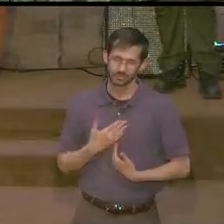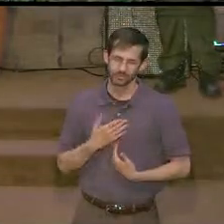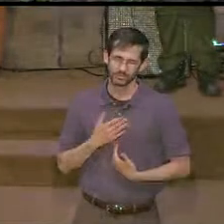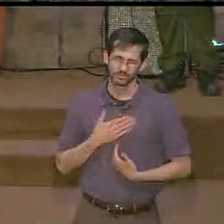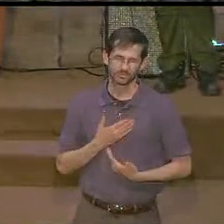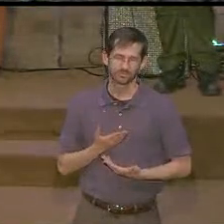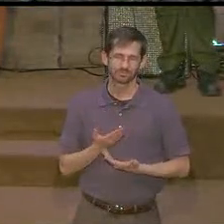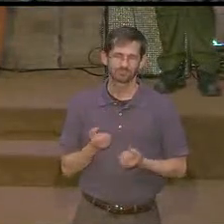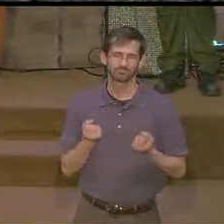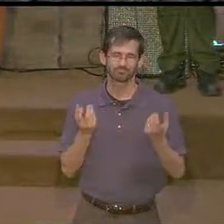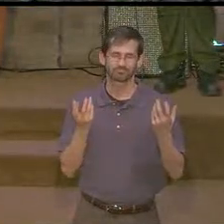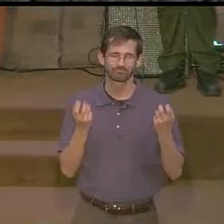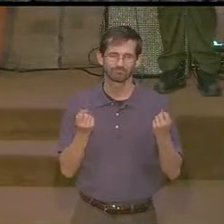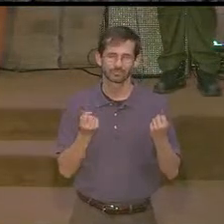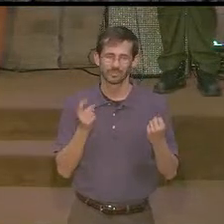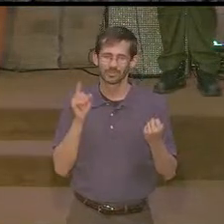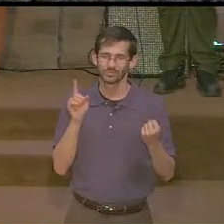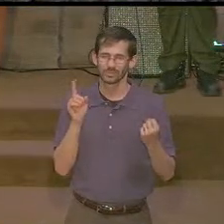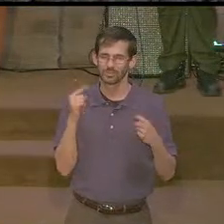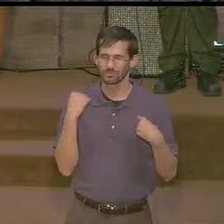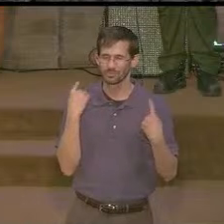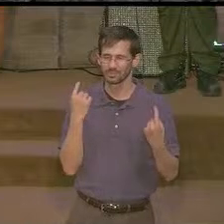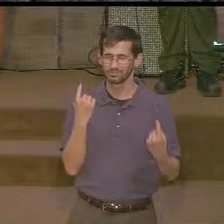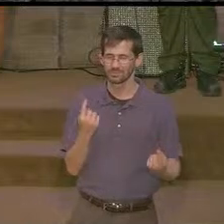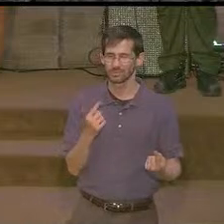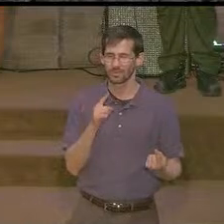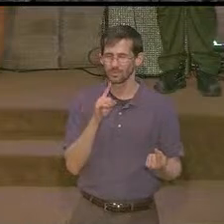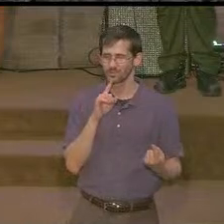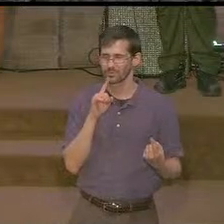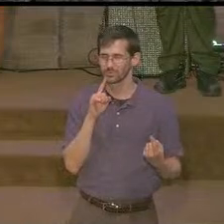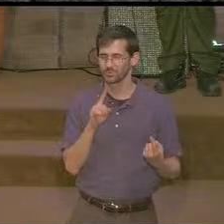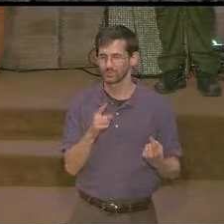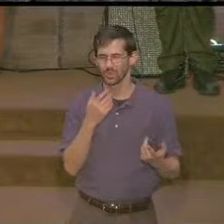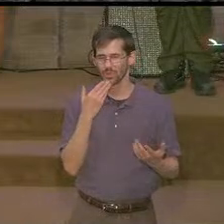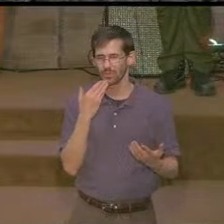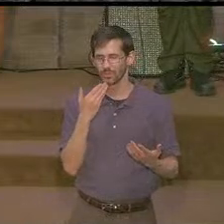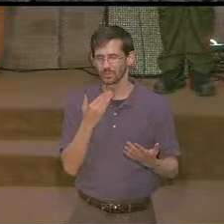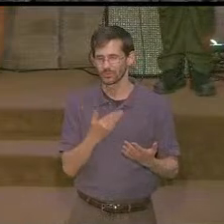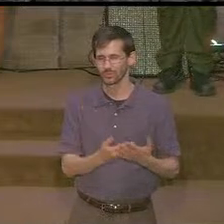Come on, lift your voice. Come on. You've been